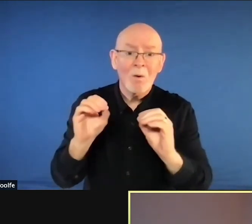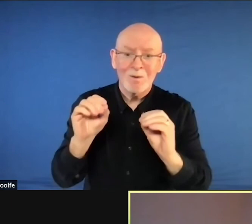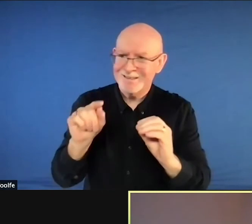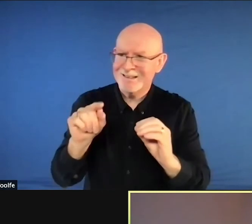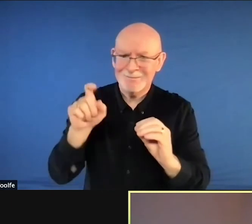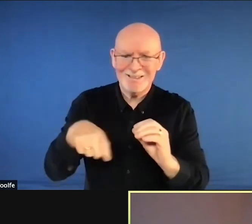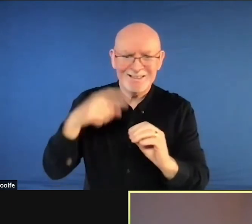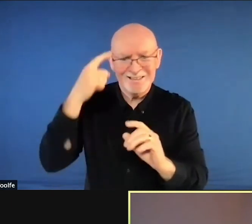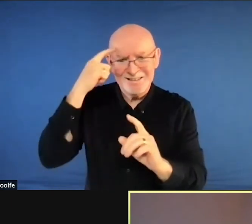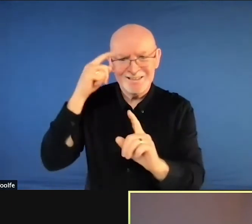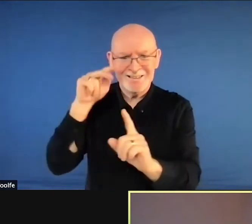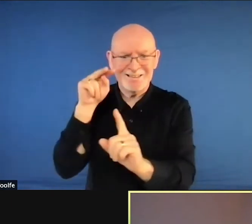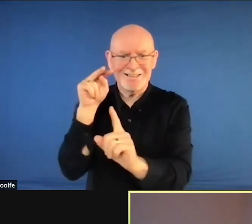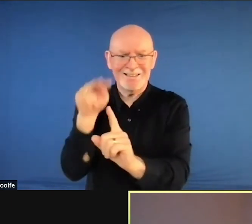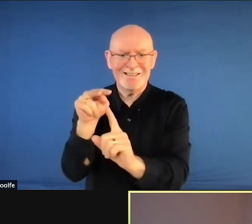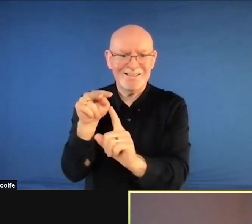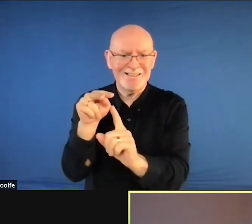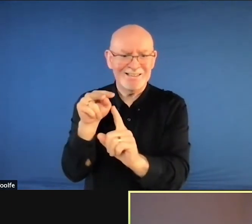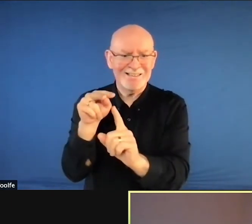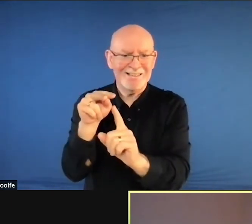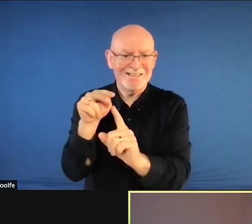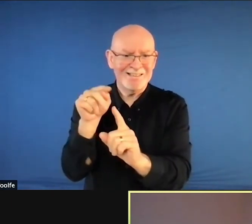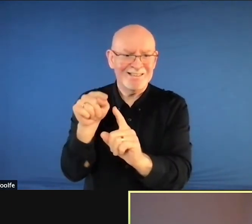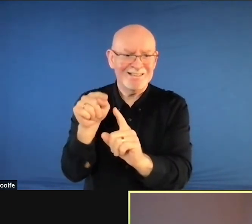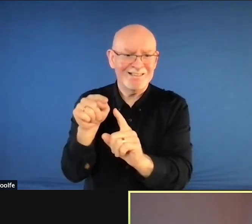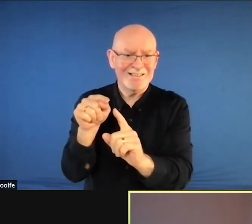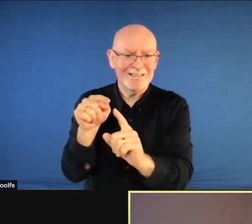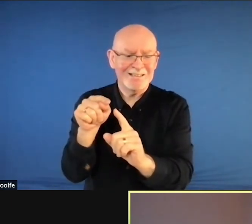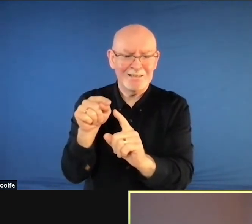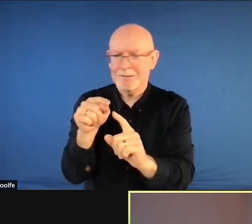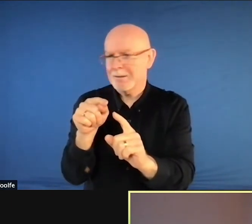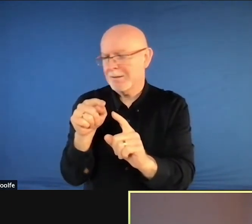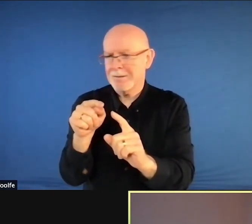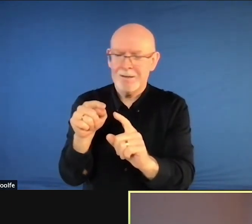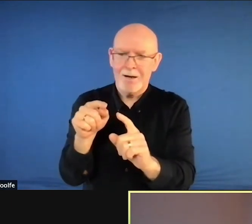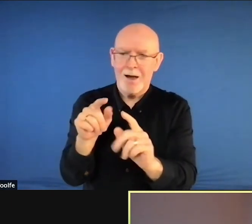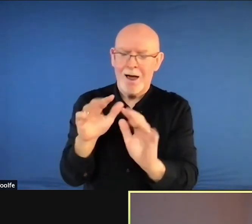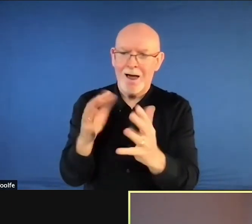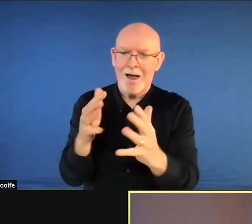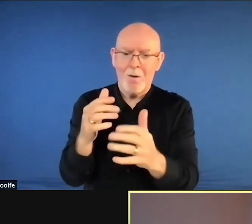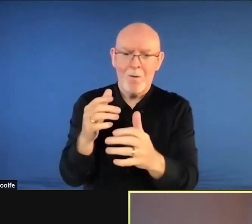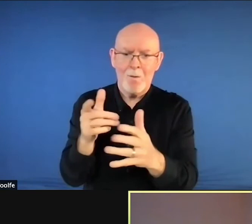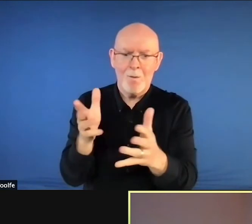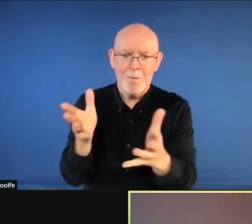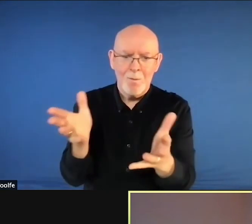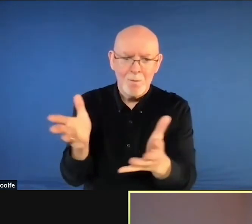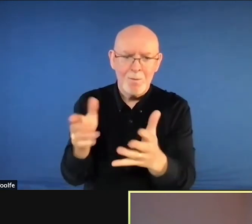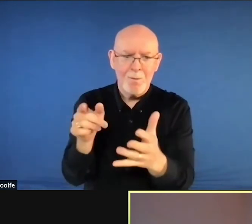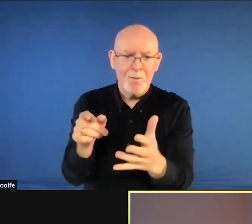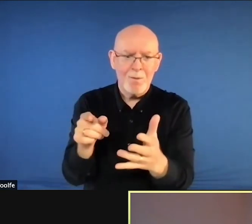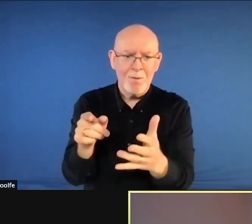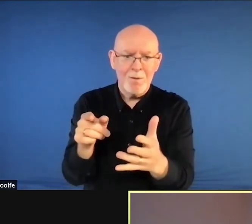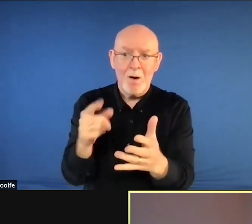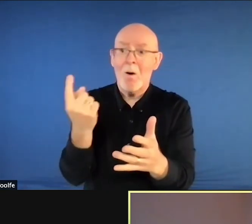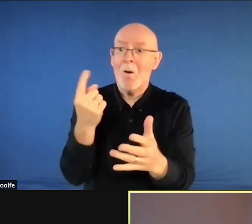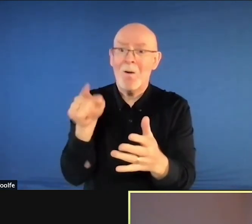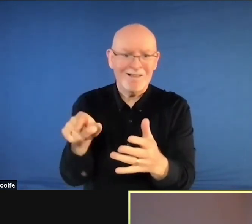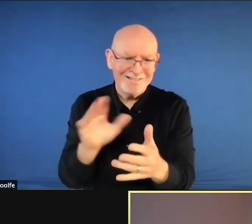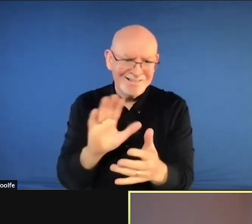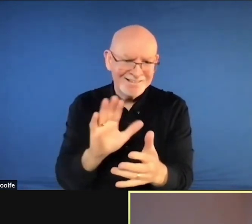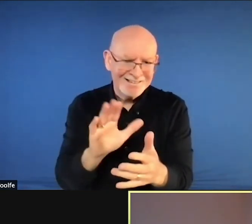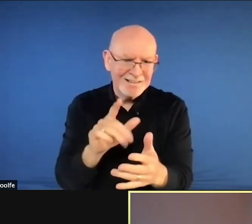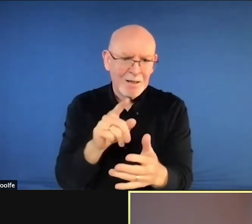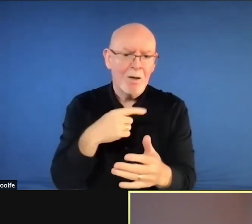facilitating, but not just that. Again, I would like to stress the importance of data protection, as